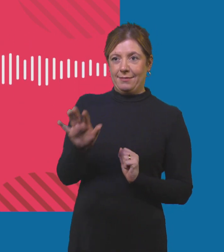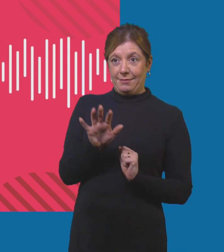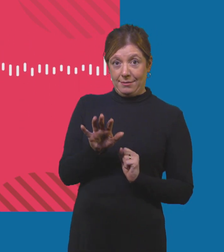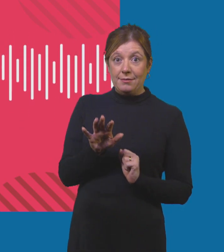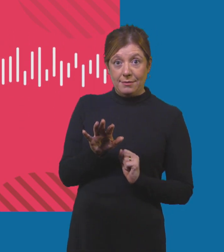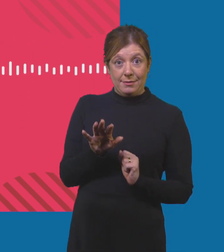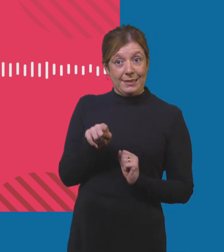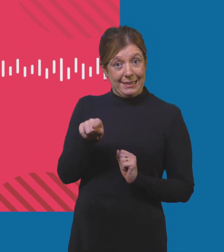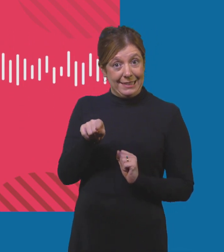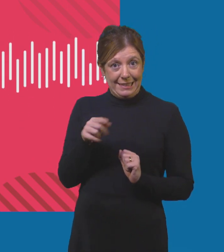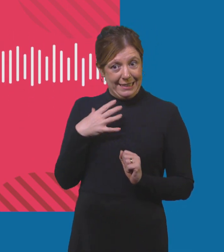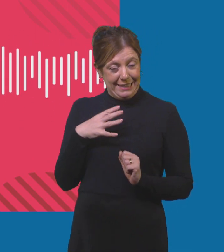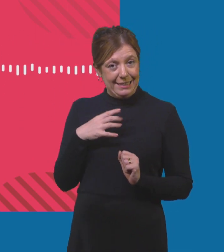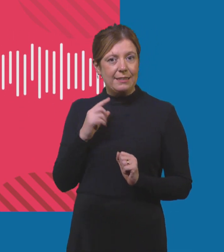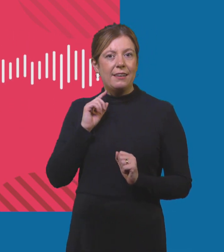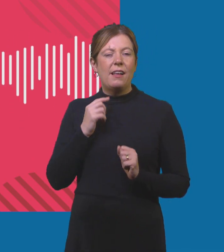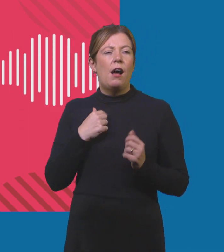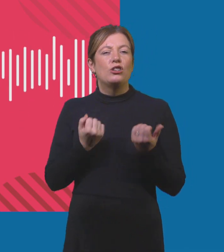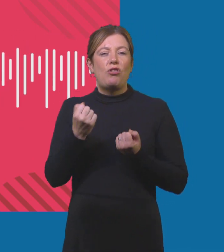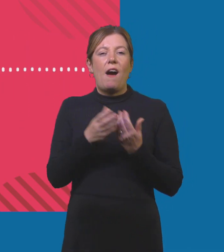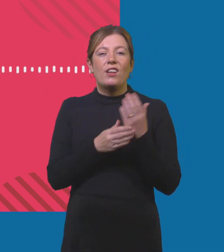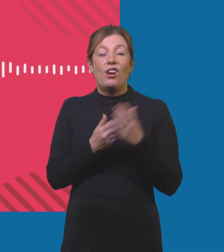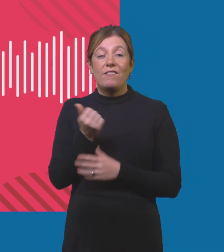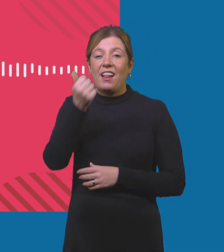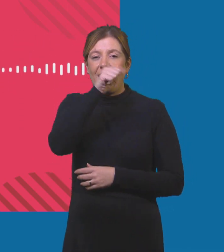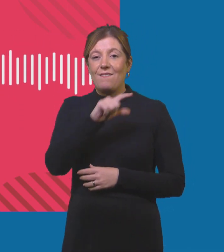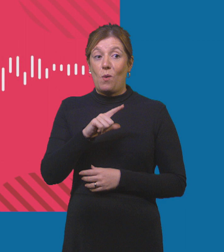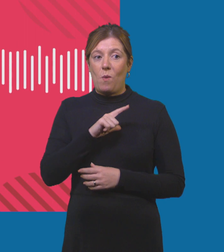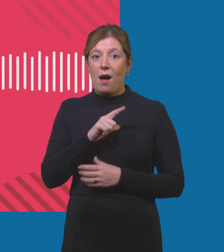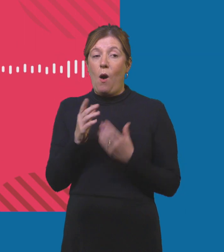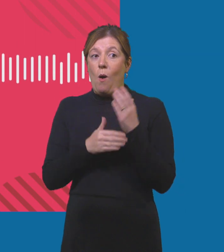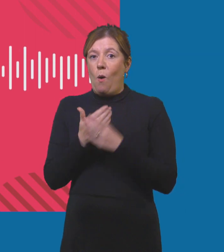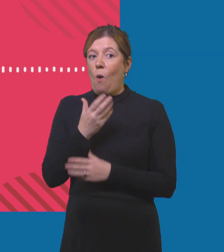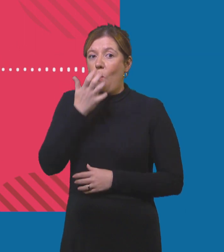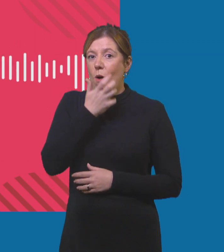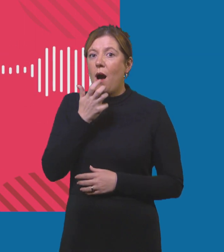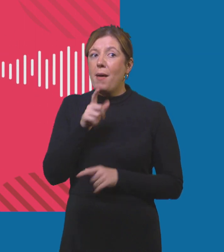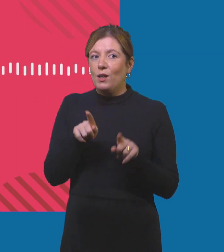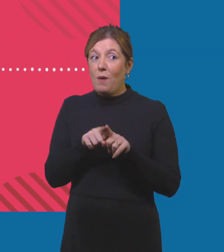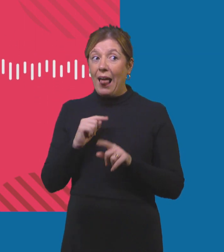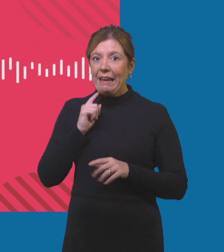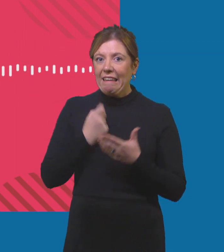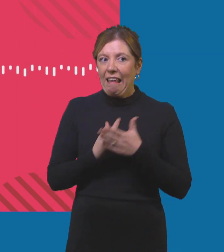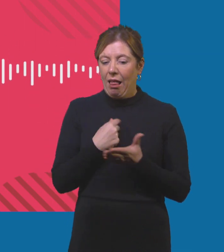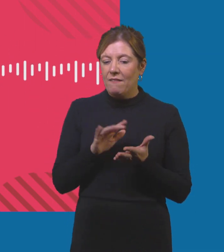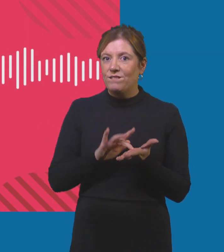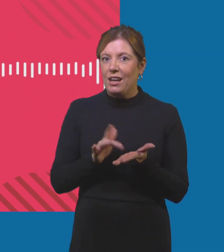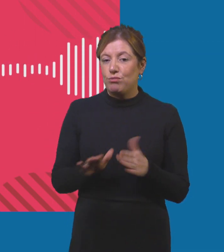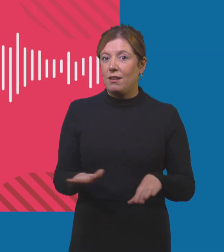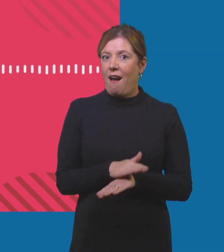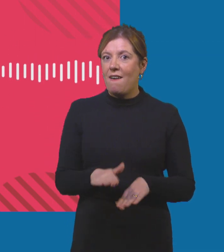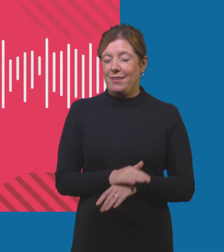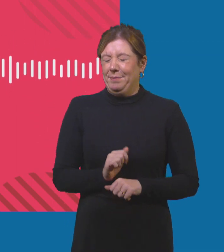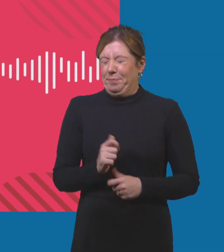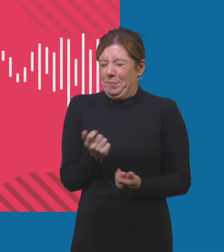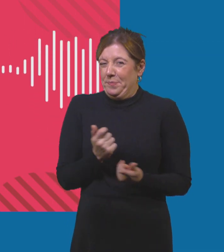talking about with the driving gloves? Yeah. The driving gloves are doubling up, basically. To mask your fingerprints. Yeah. Okay. Yeah. So